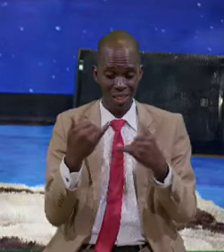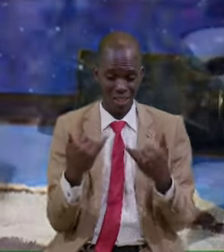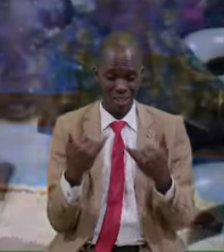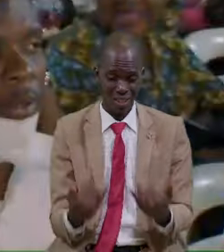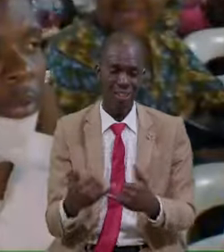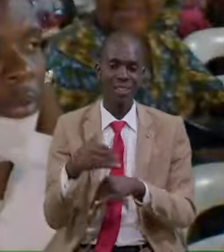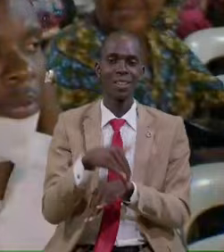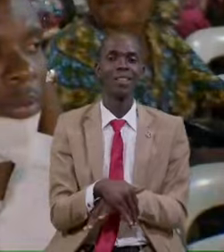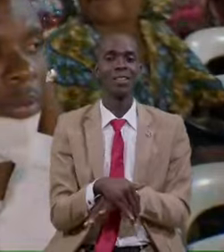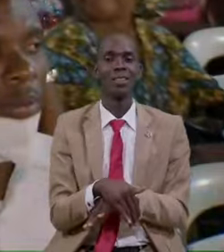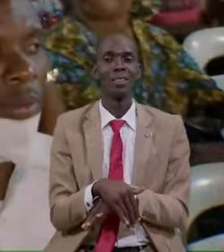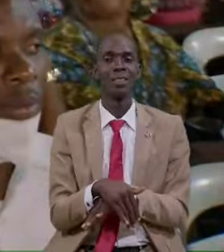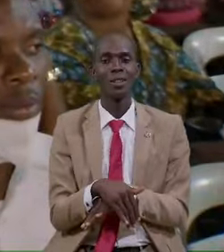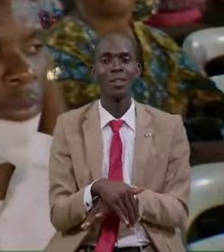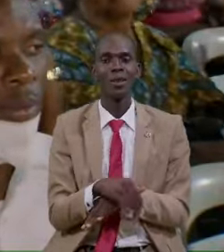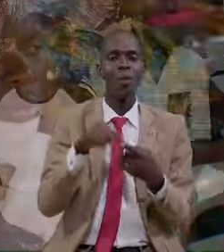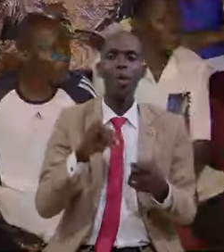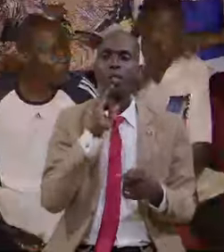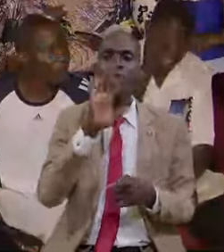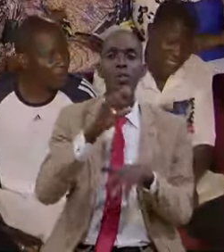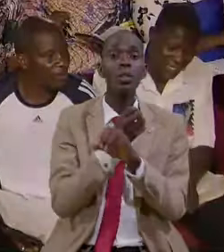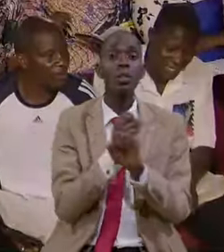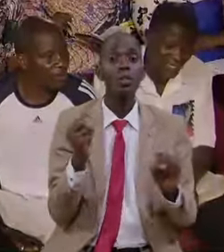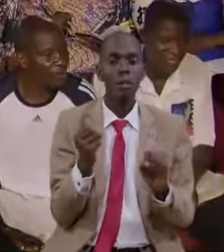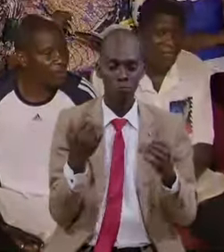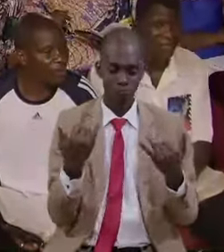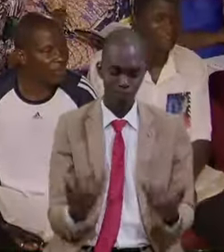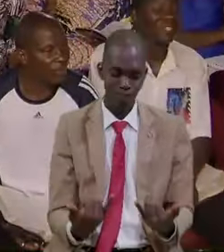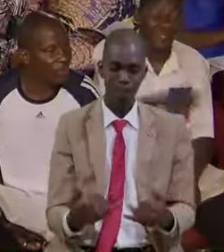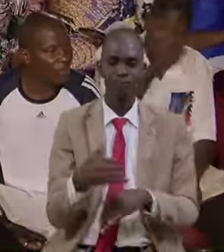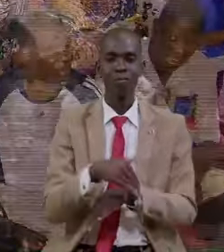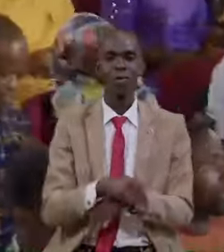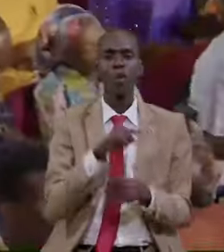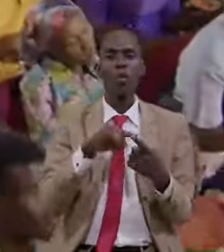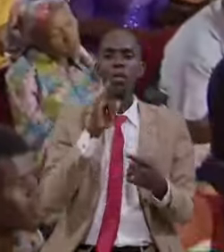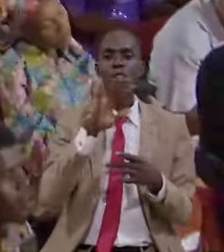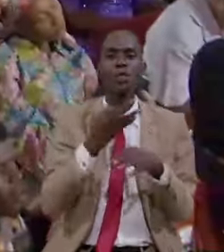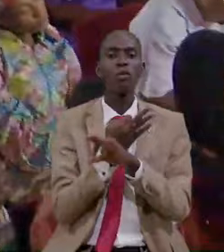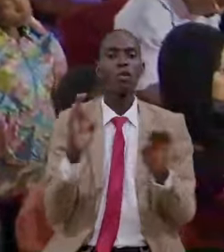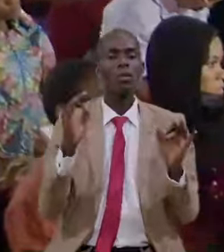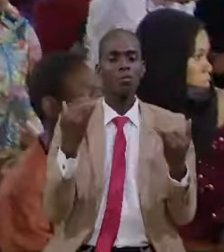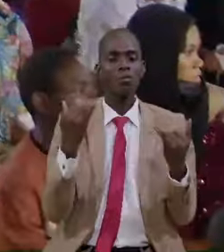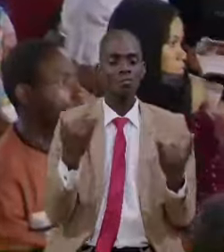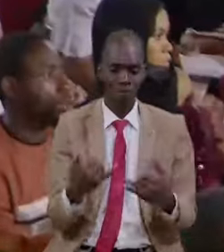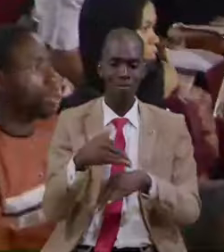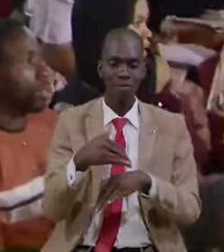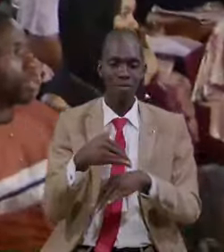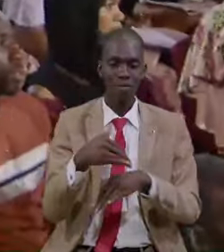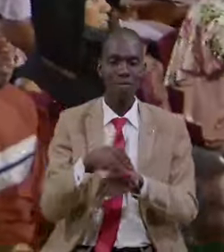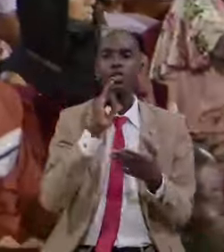Tonight, when is your salvation? When is your freedom? When is your